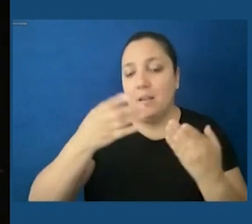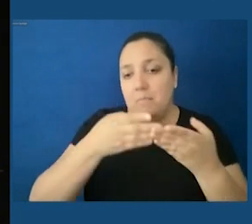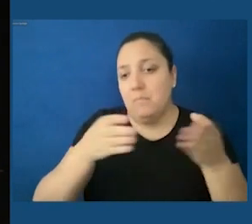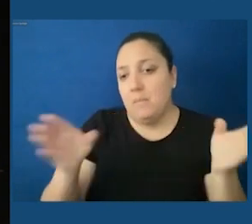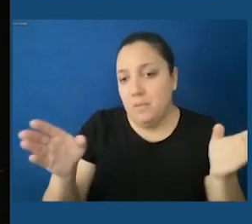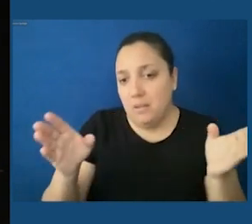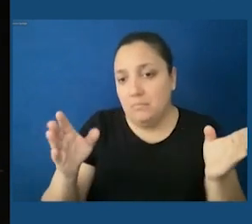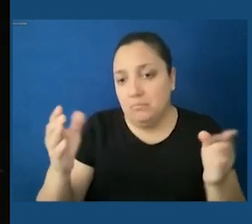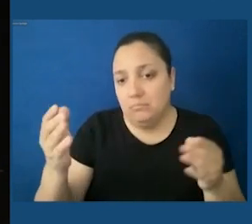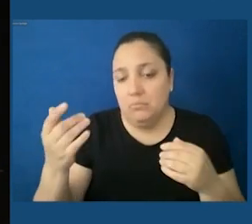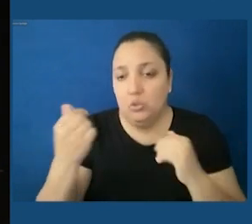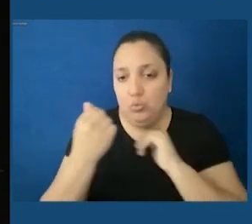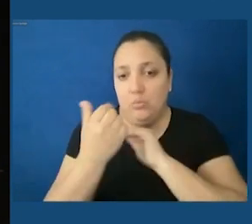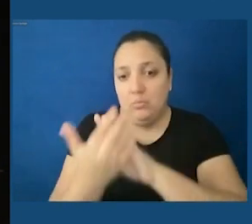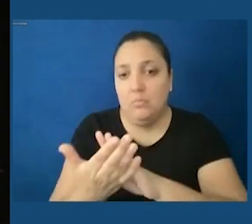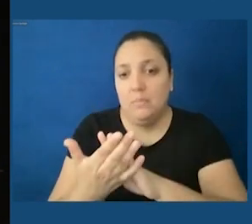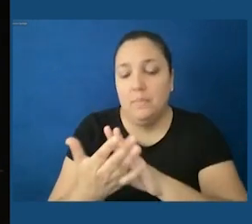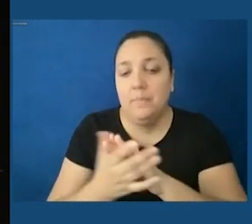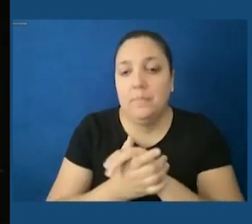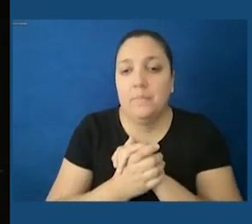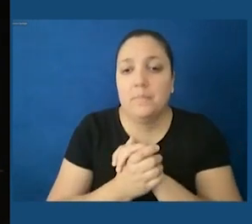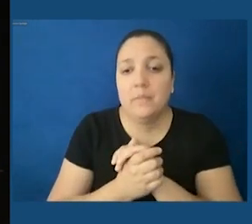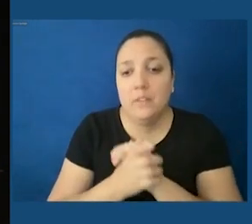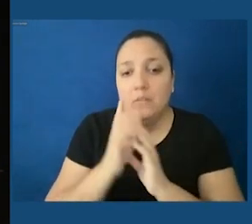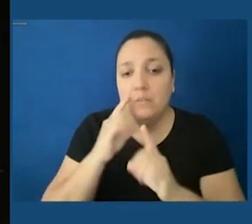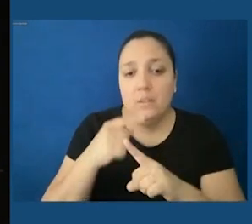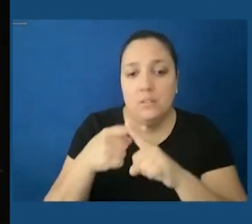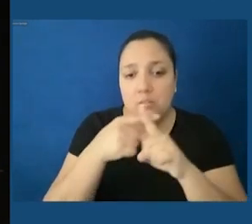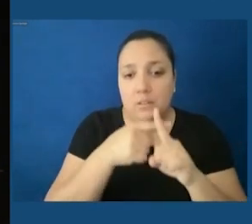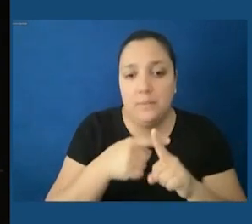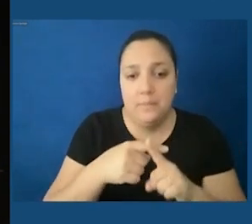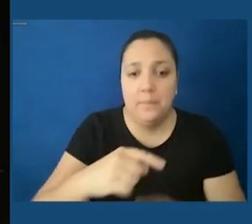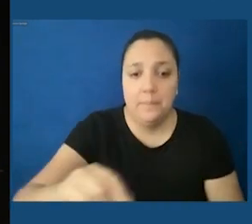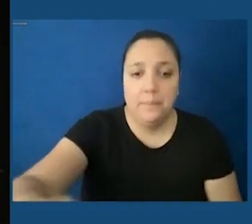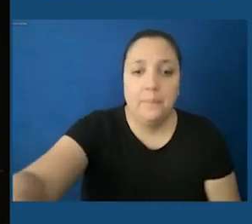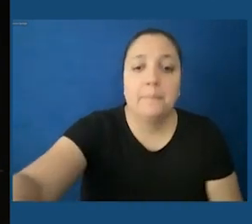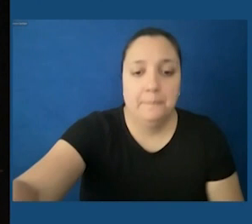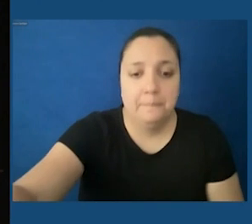address, preventing targeted violence and terrorism.